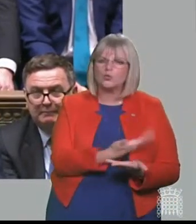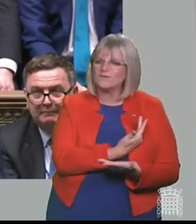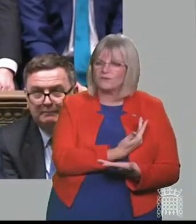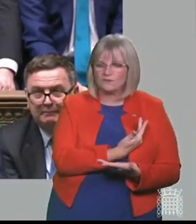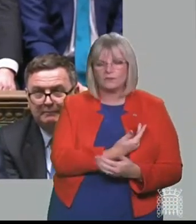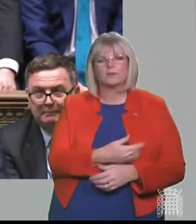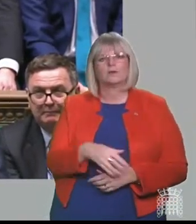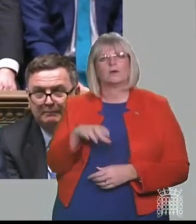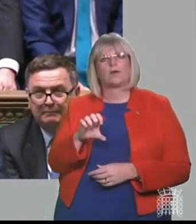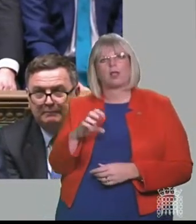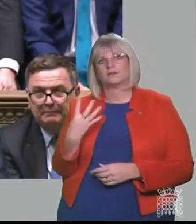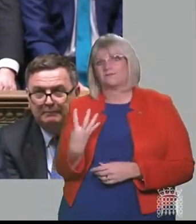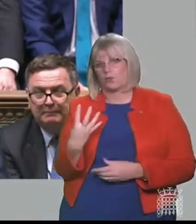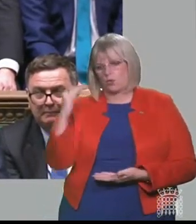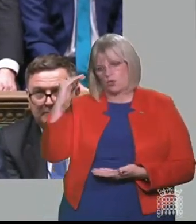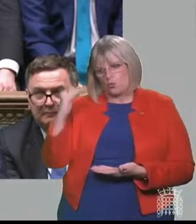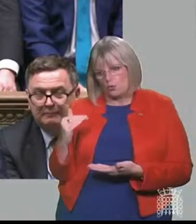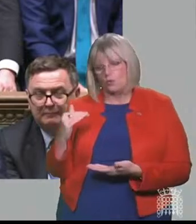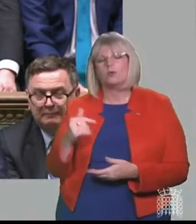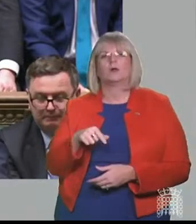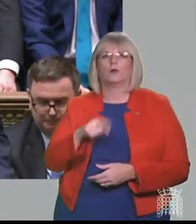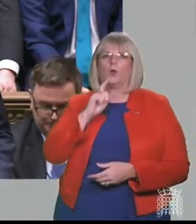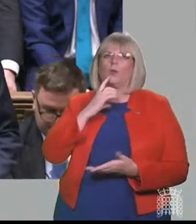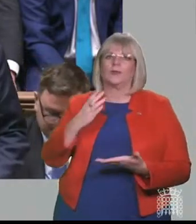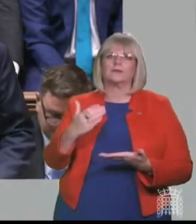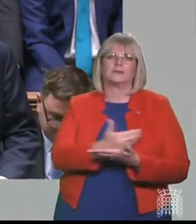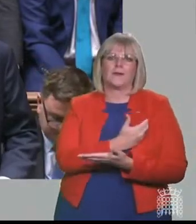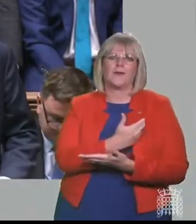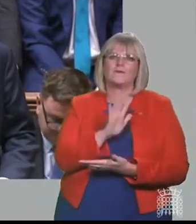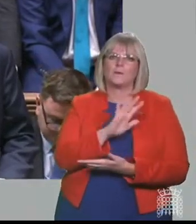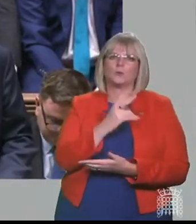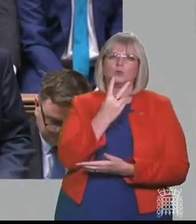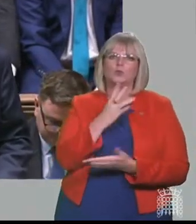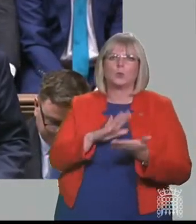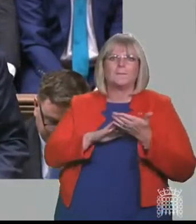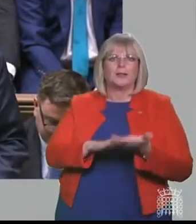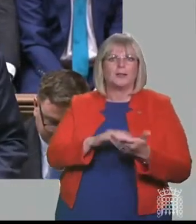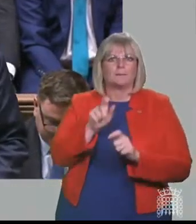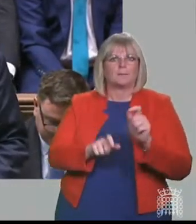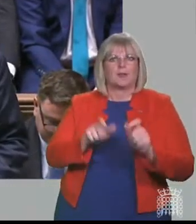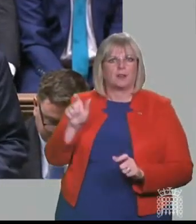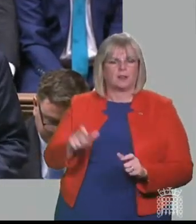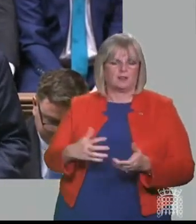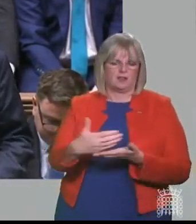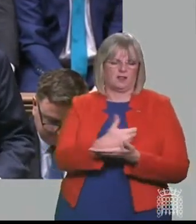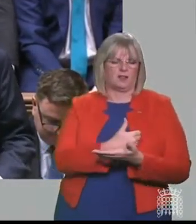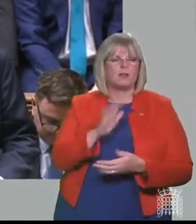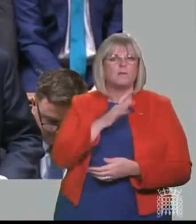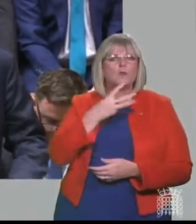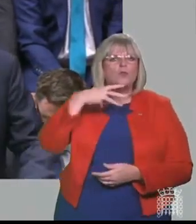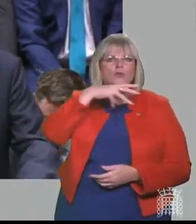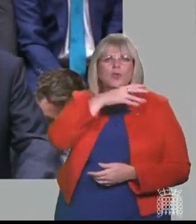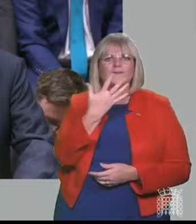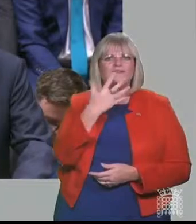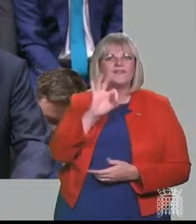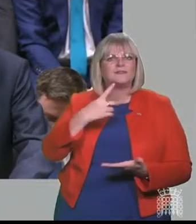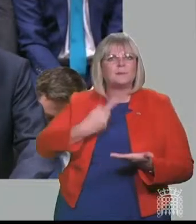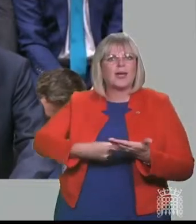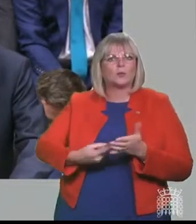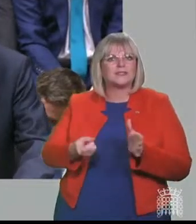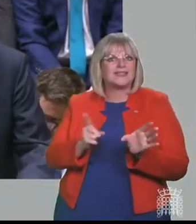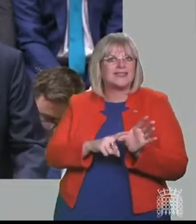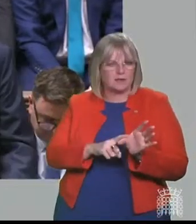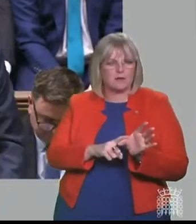will save around 2 million self-employed people an average of £350 a year from